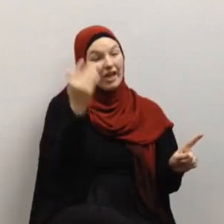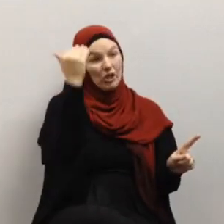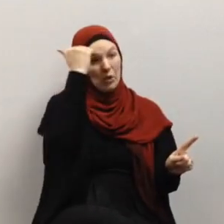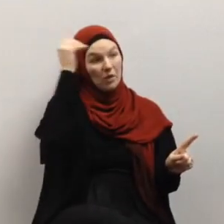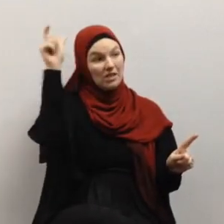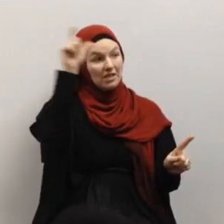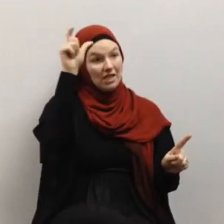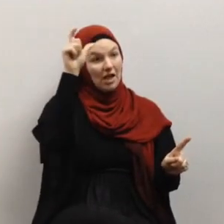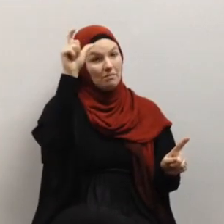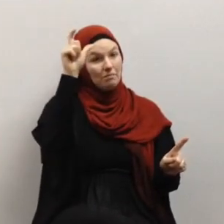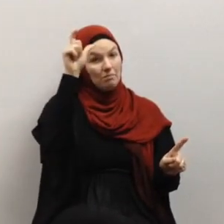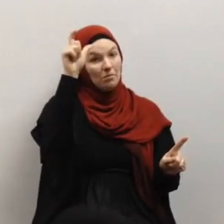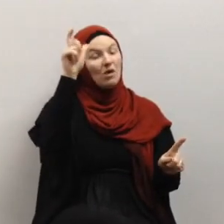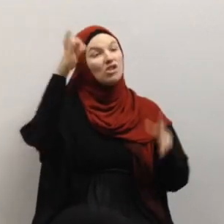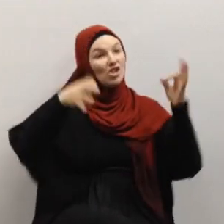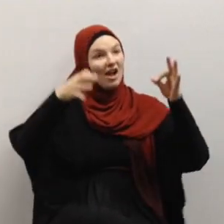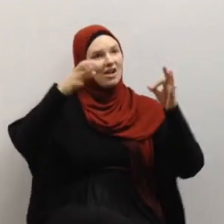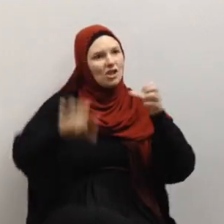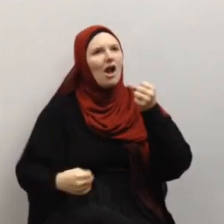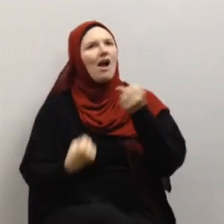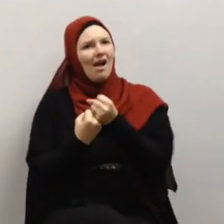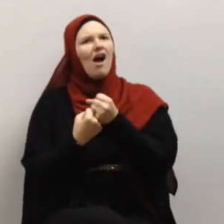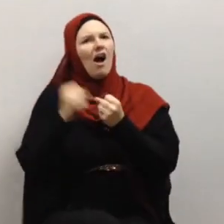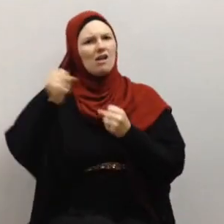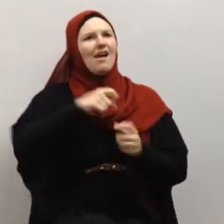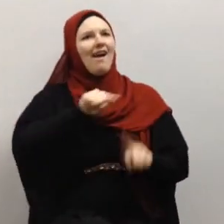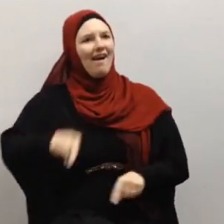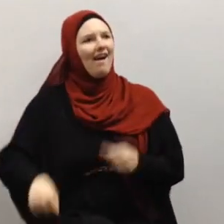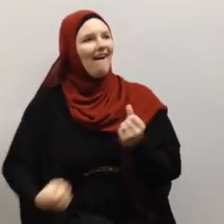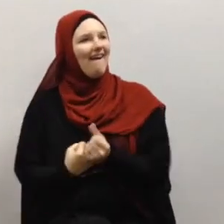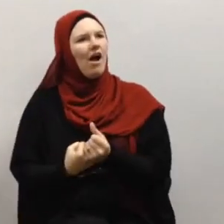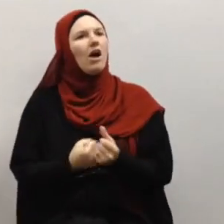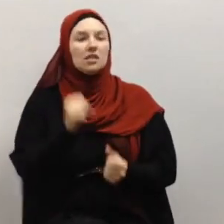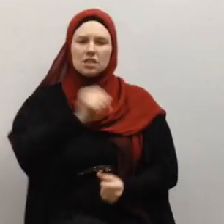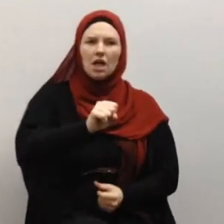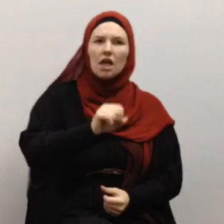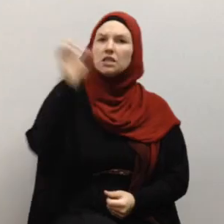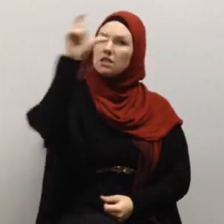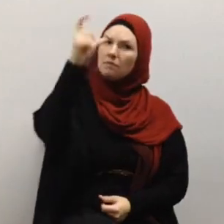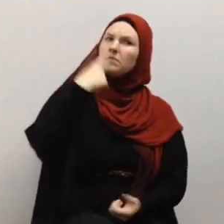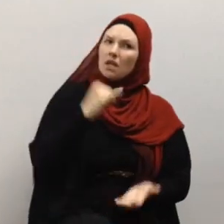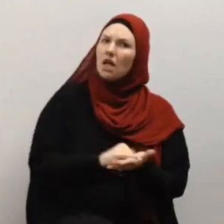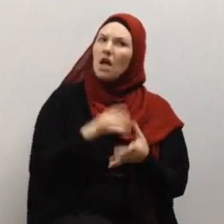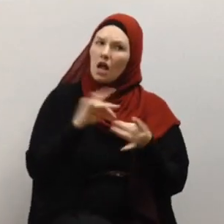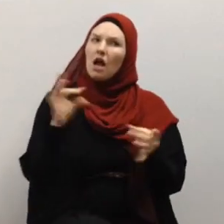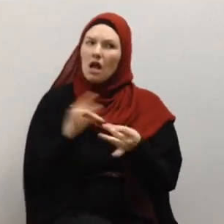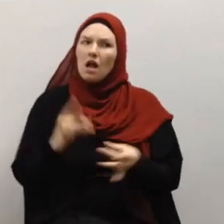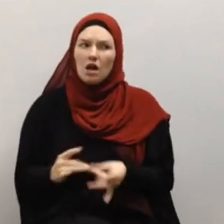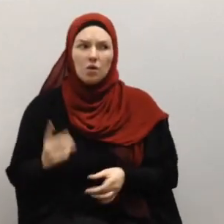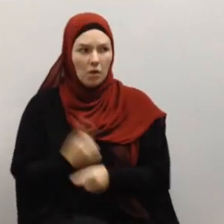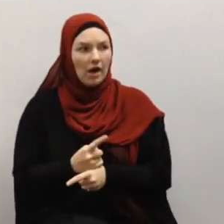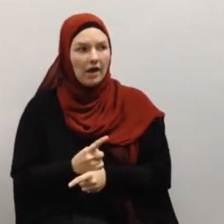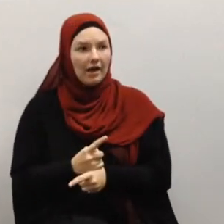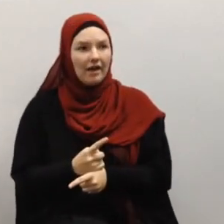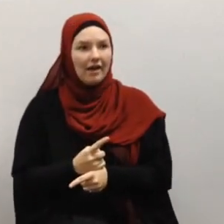they come. So they come and tell you, doesn't Islam say this? So now those who